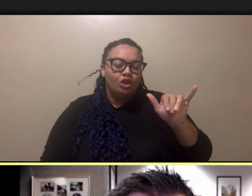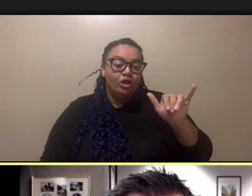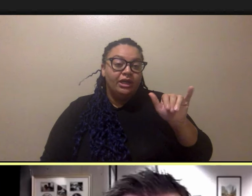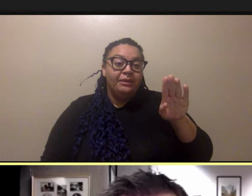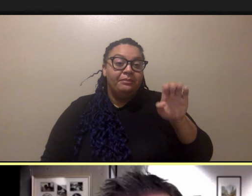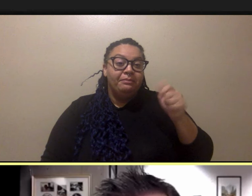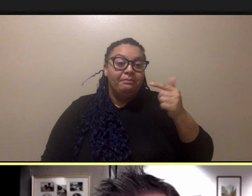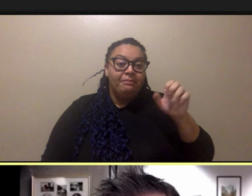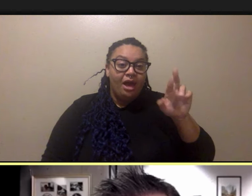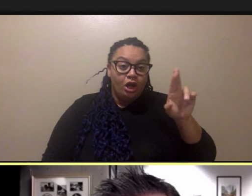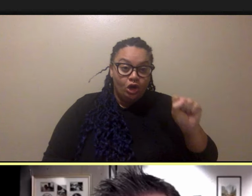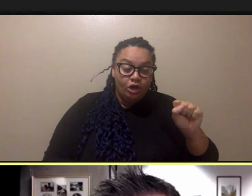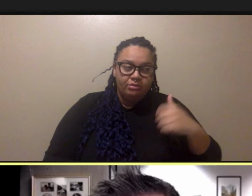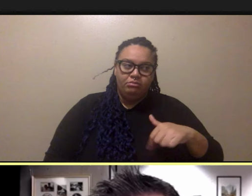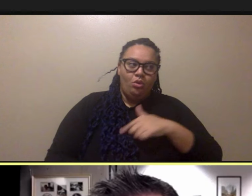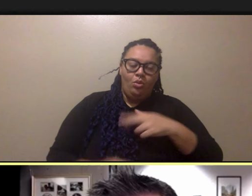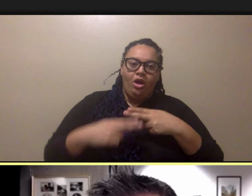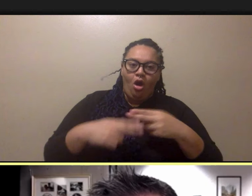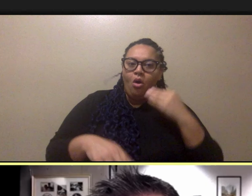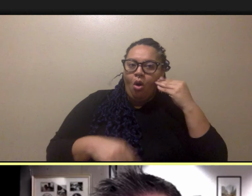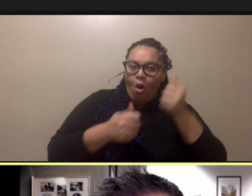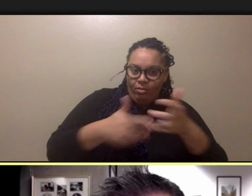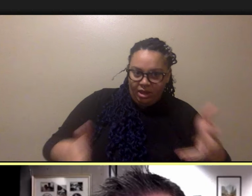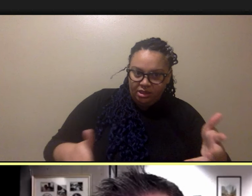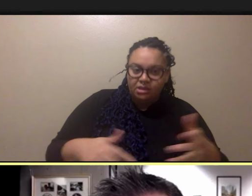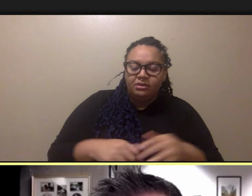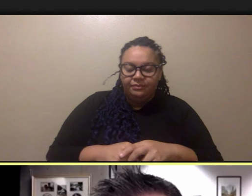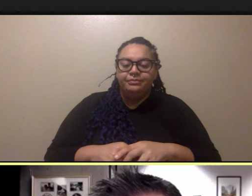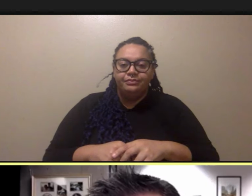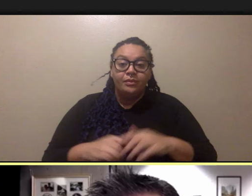homeless, that were